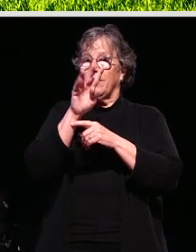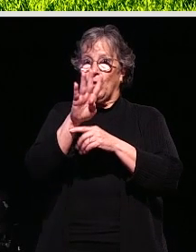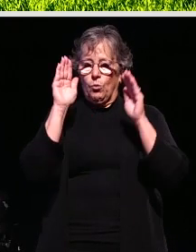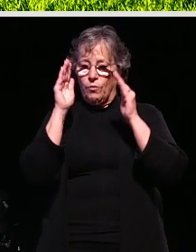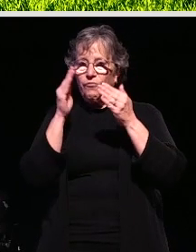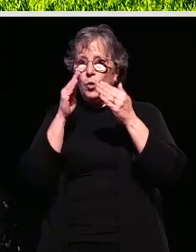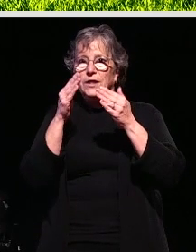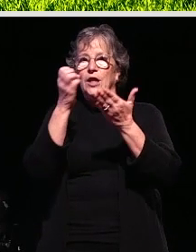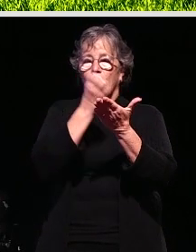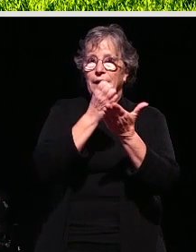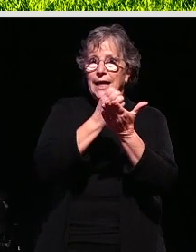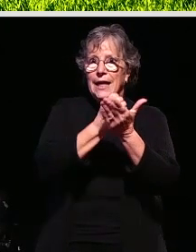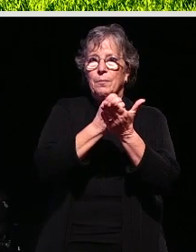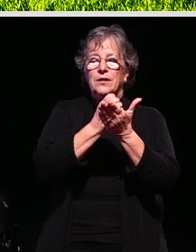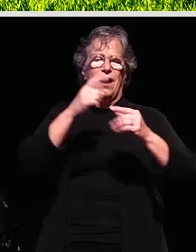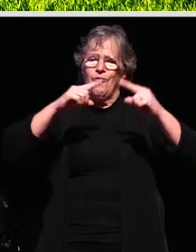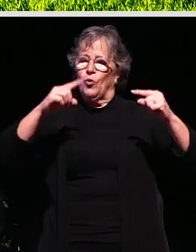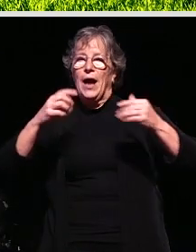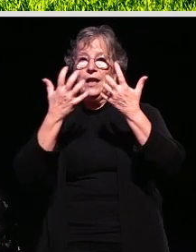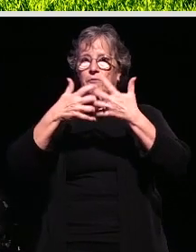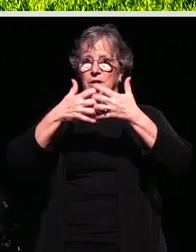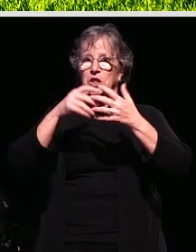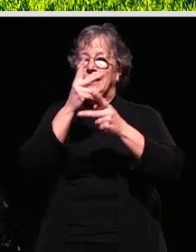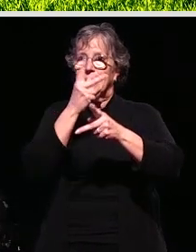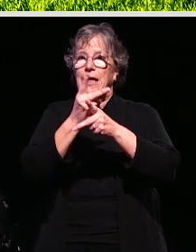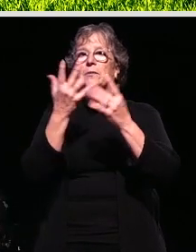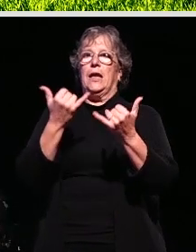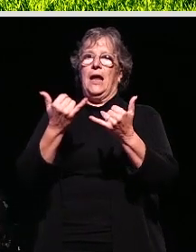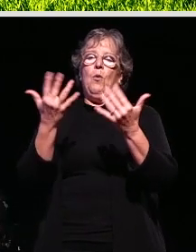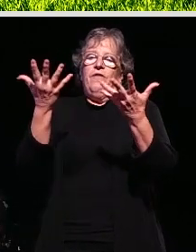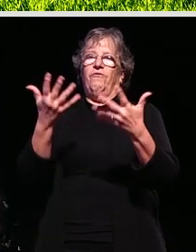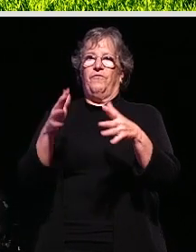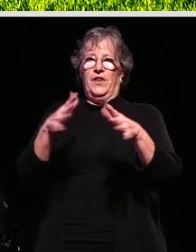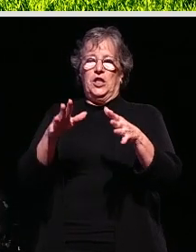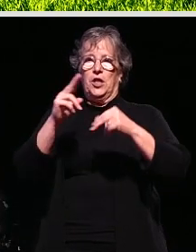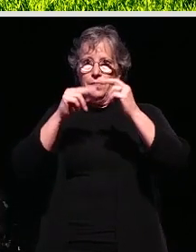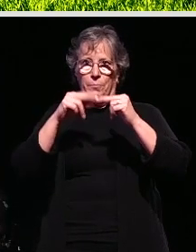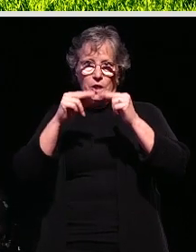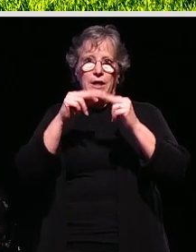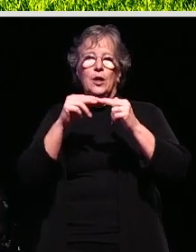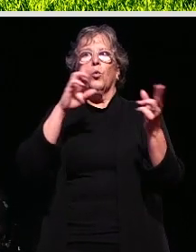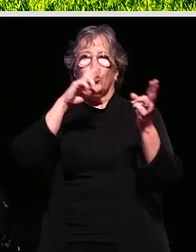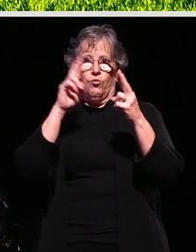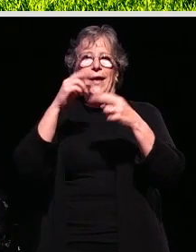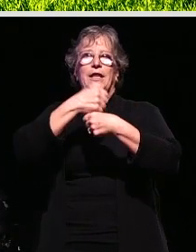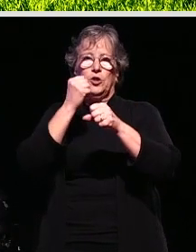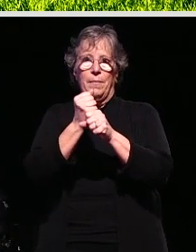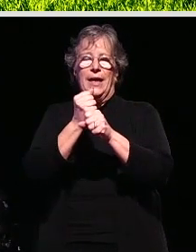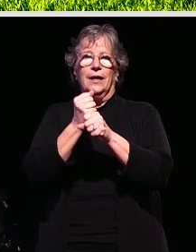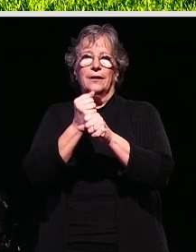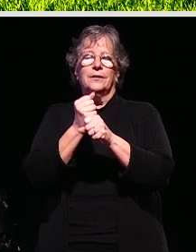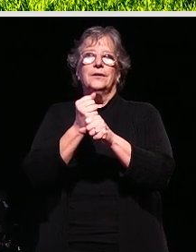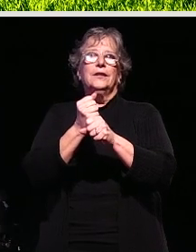above. We iterated on several different machine types and have now finalized the bill of materials to hand over to a contract manufacturer to scale serial production of